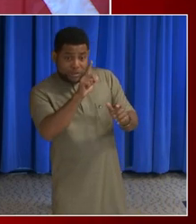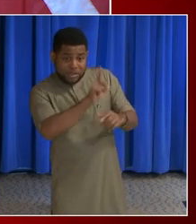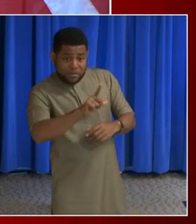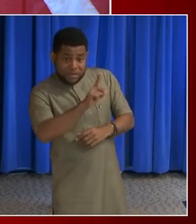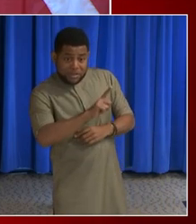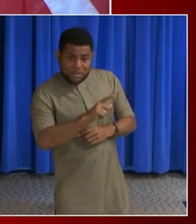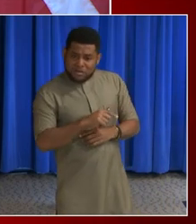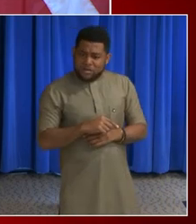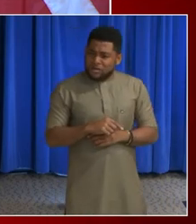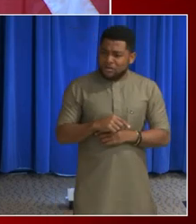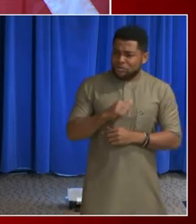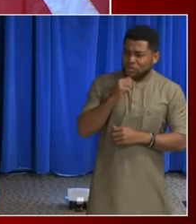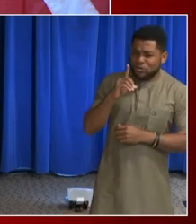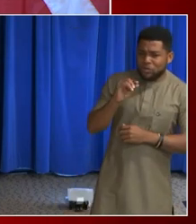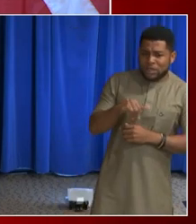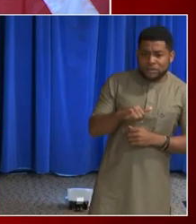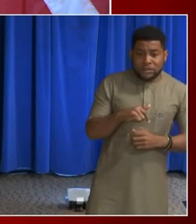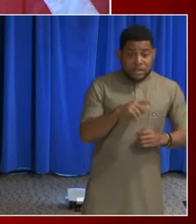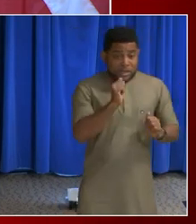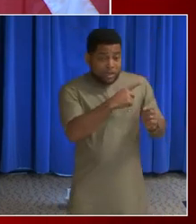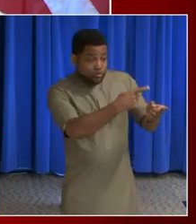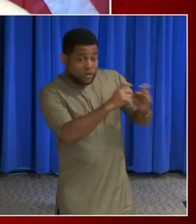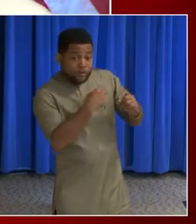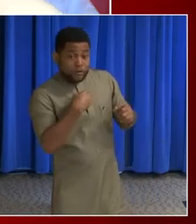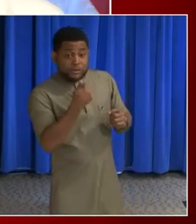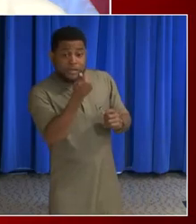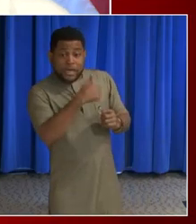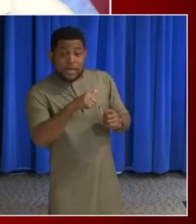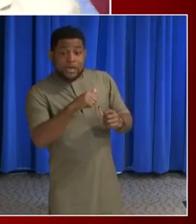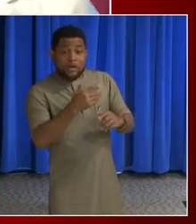morning. Chief, can you give us any update on what happened there?